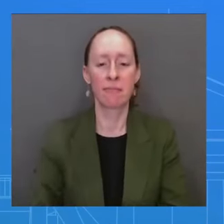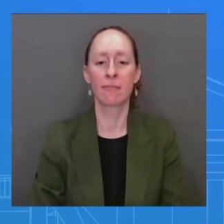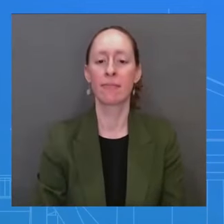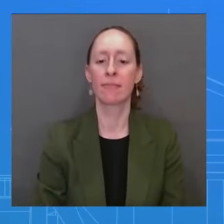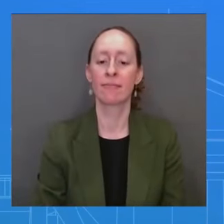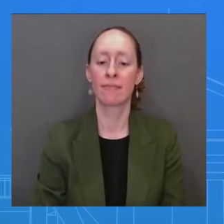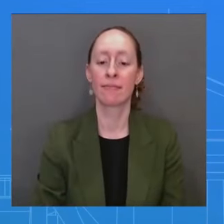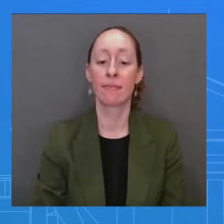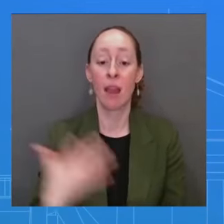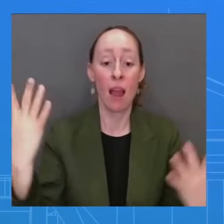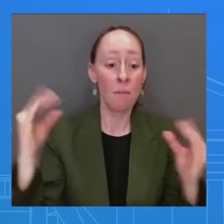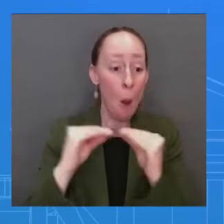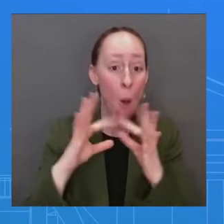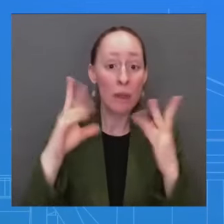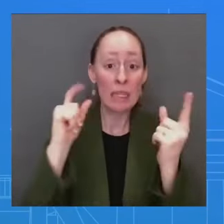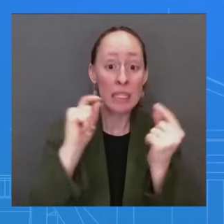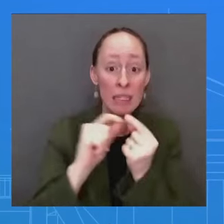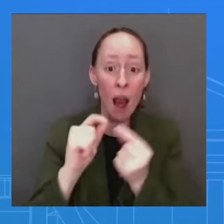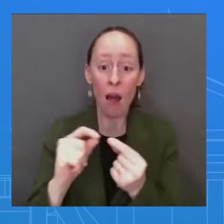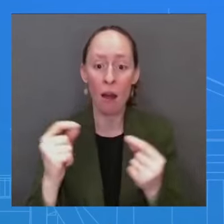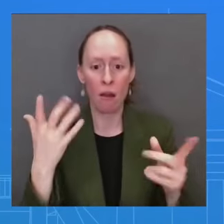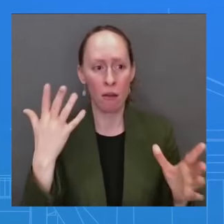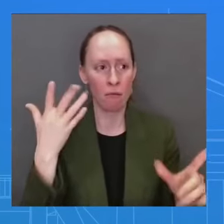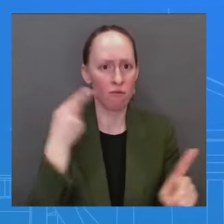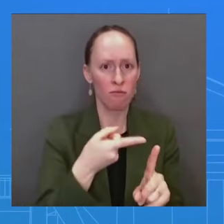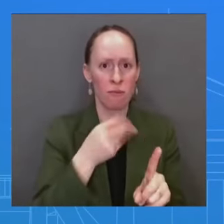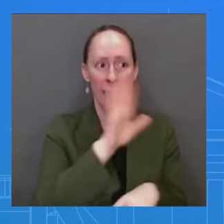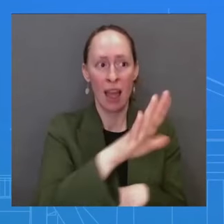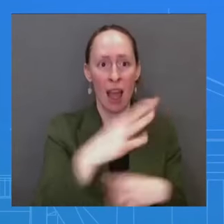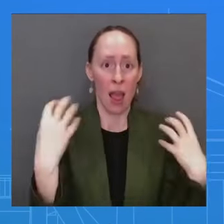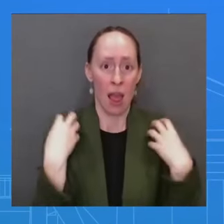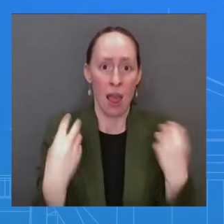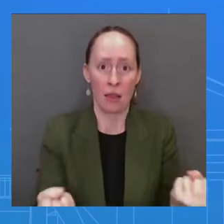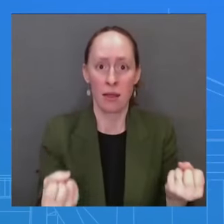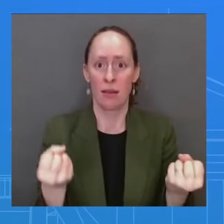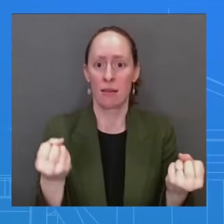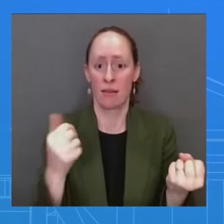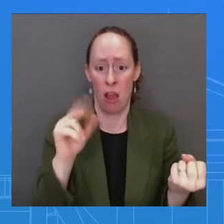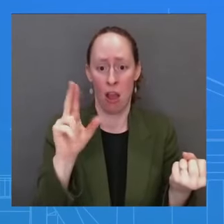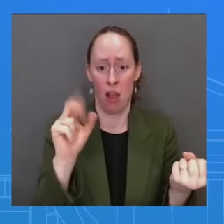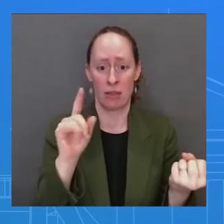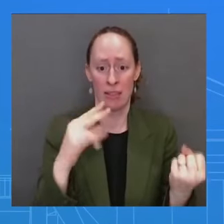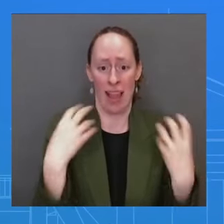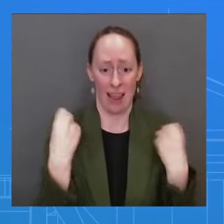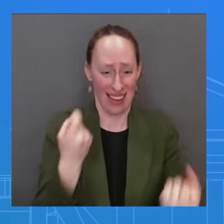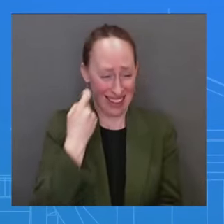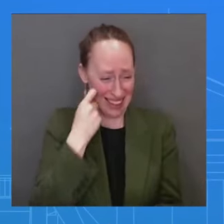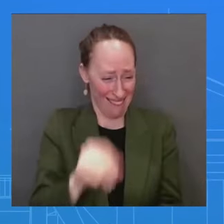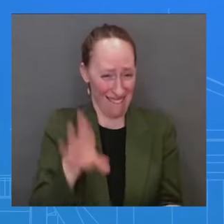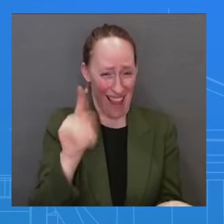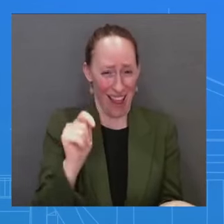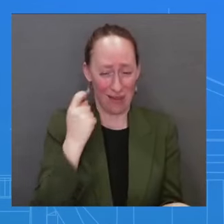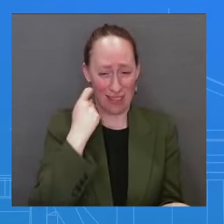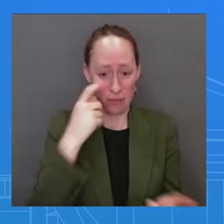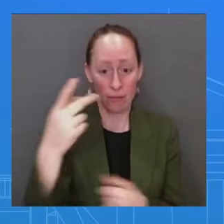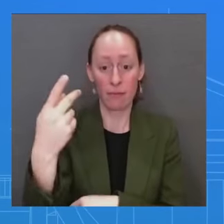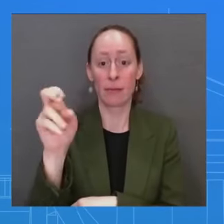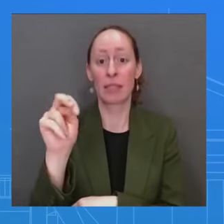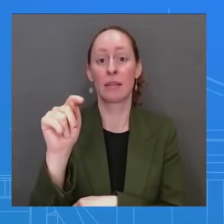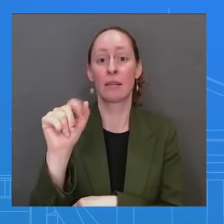and quite frankly, nobody did. And it was just yesterday when the Pentagon announced that what put him in the hospital were